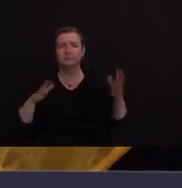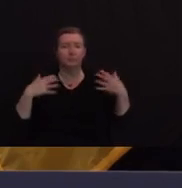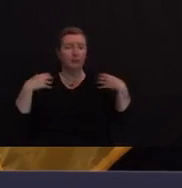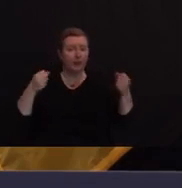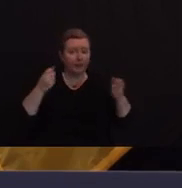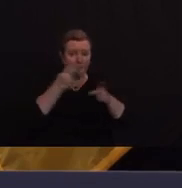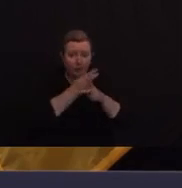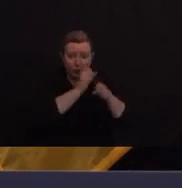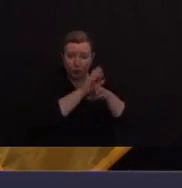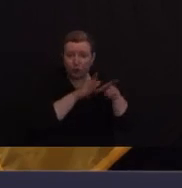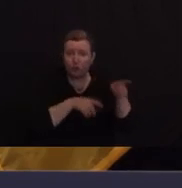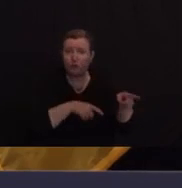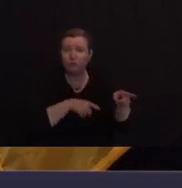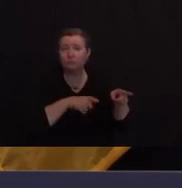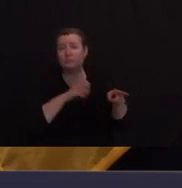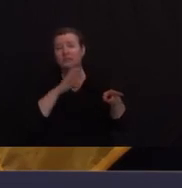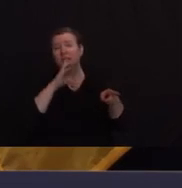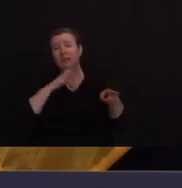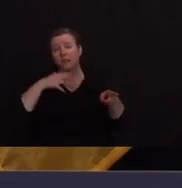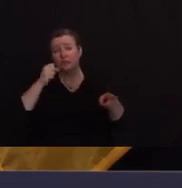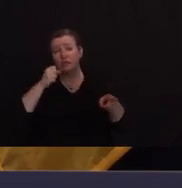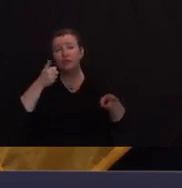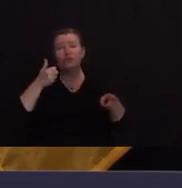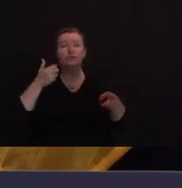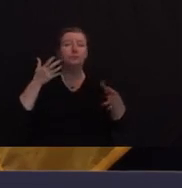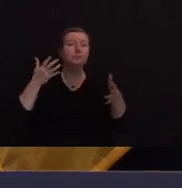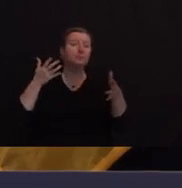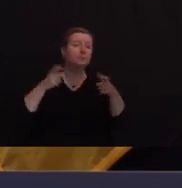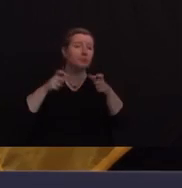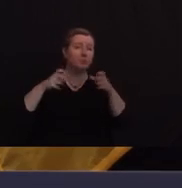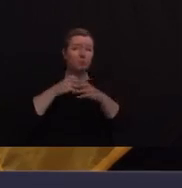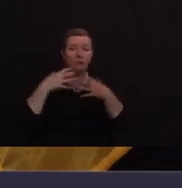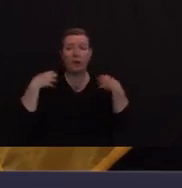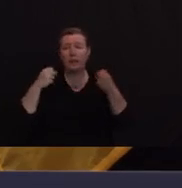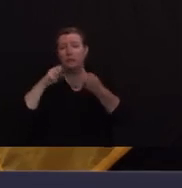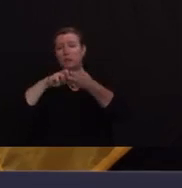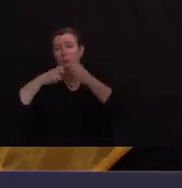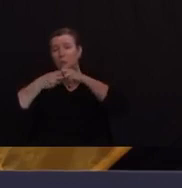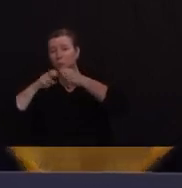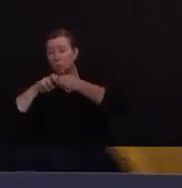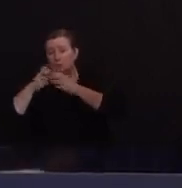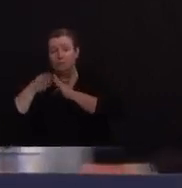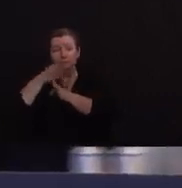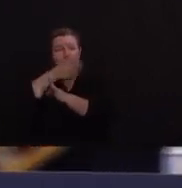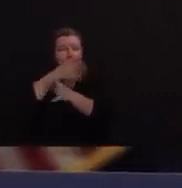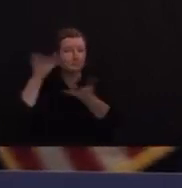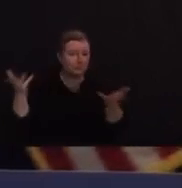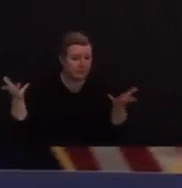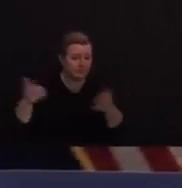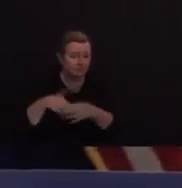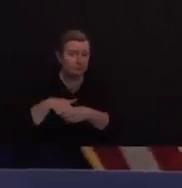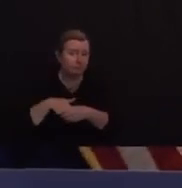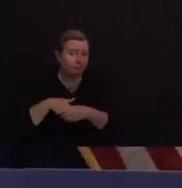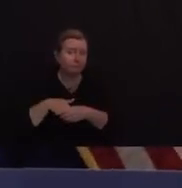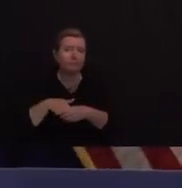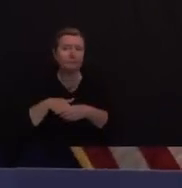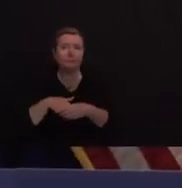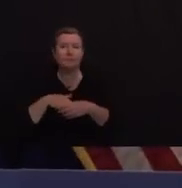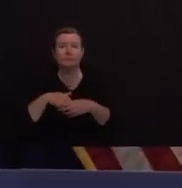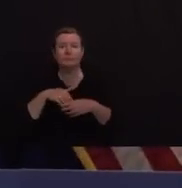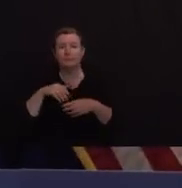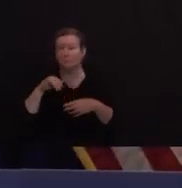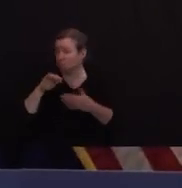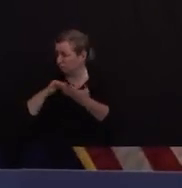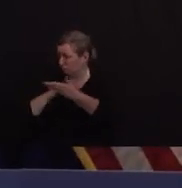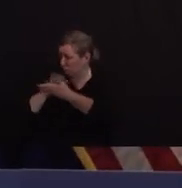and immunocompromised. Anything you want to add to that specific to the question on Camden County? Well, the first is the question on